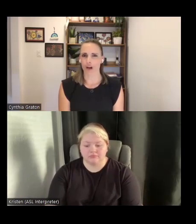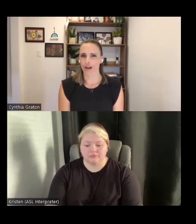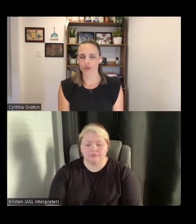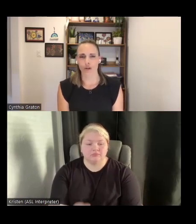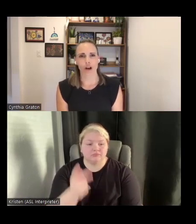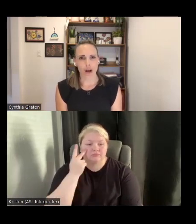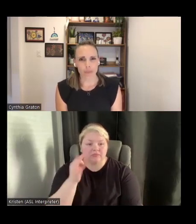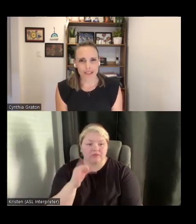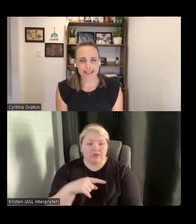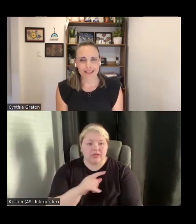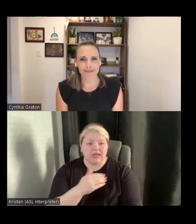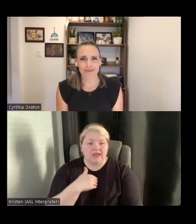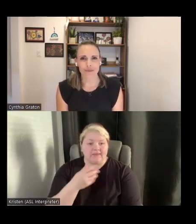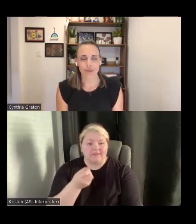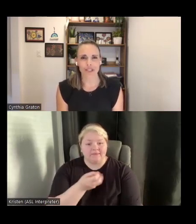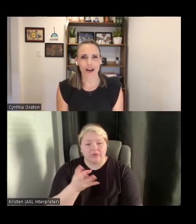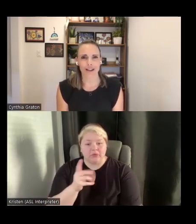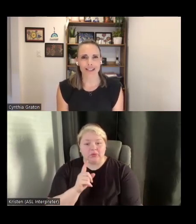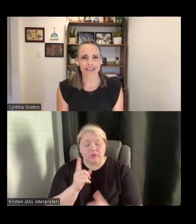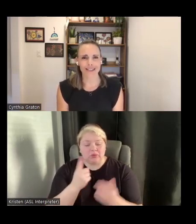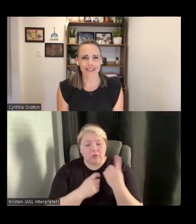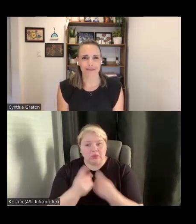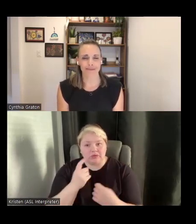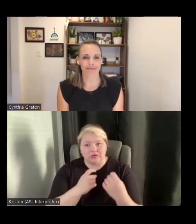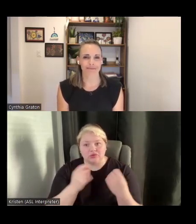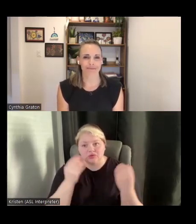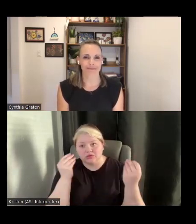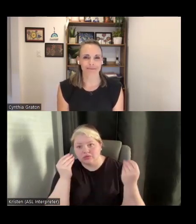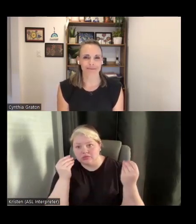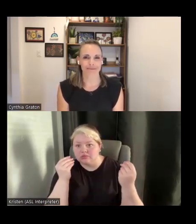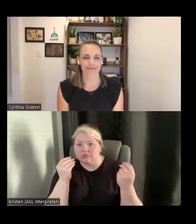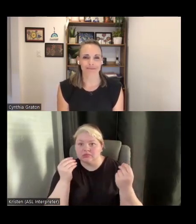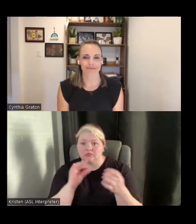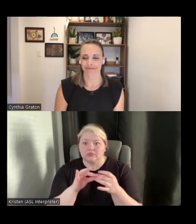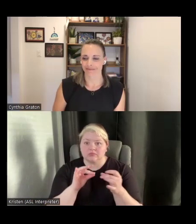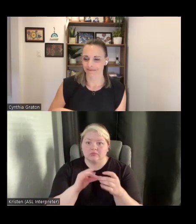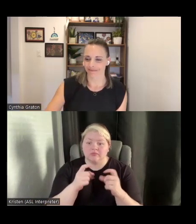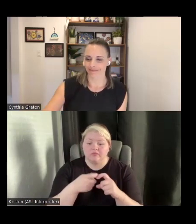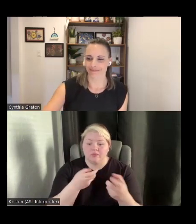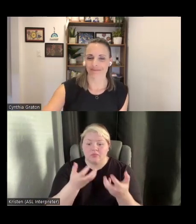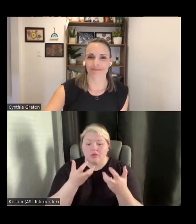or thoughts or comments from the audience.